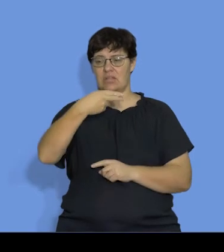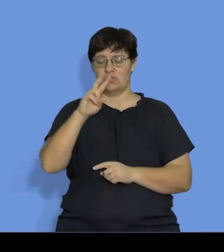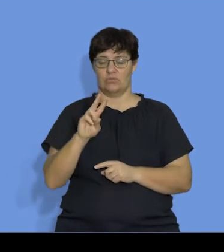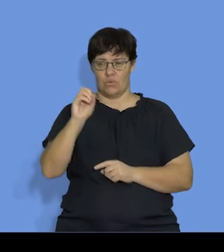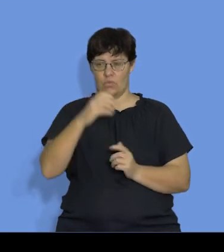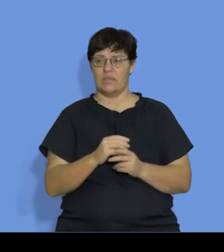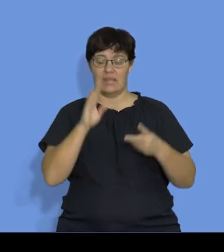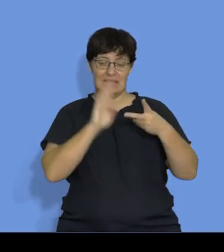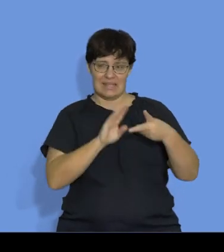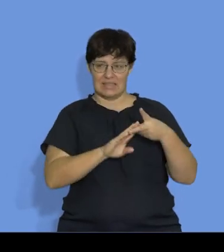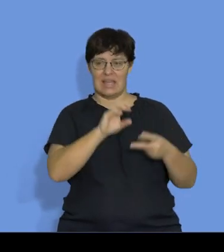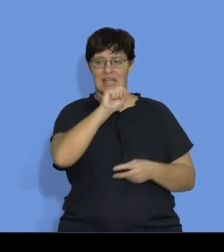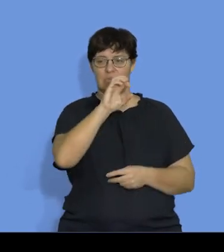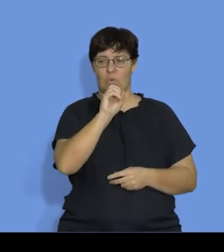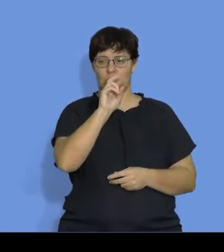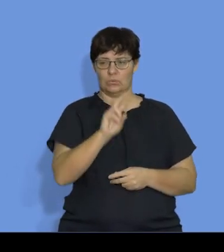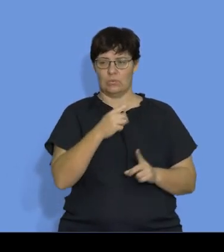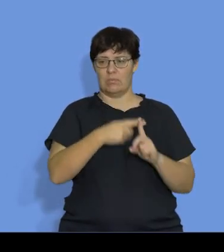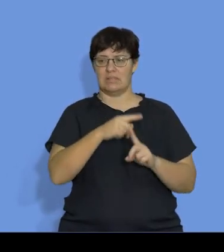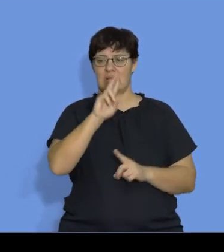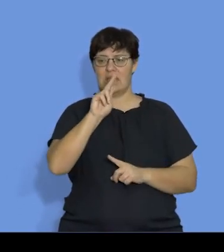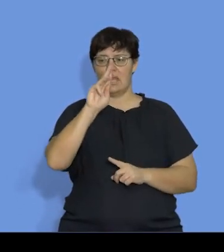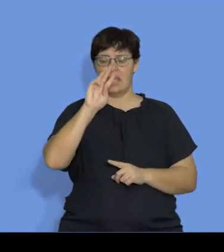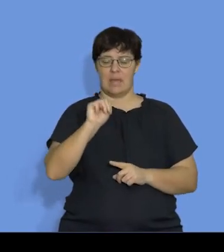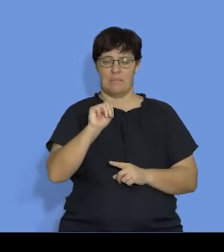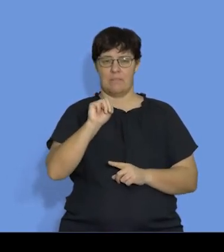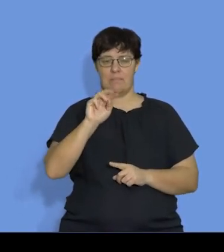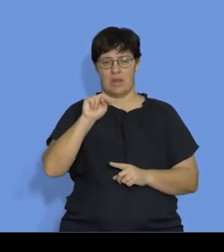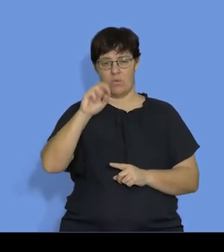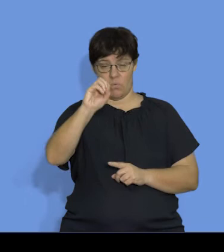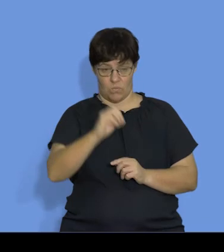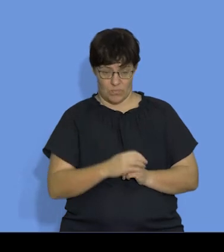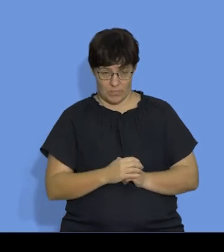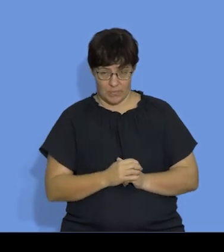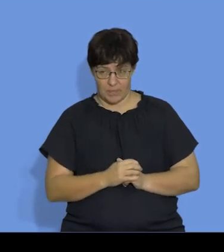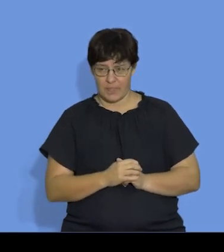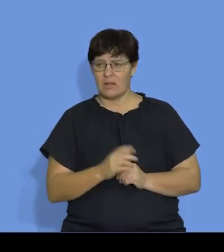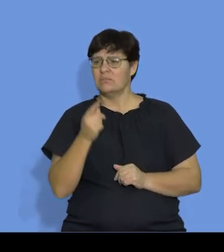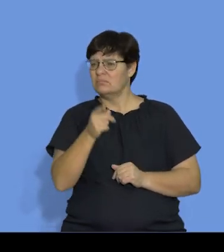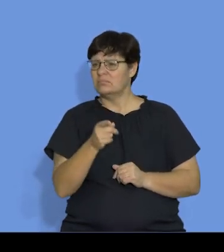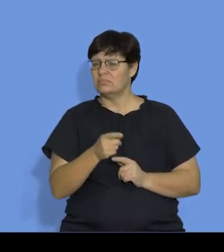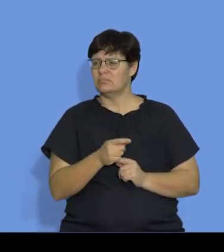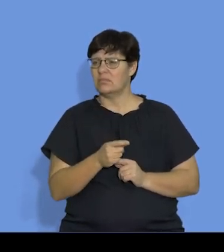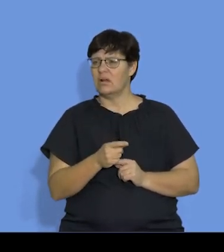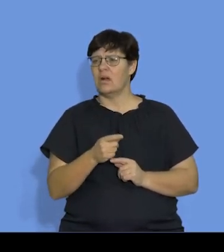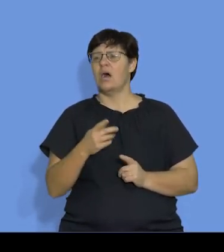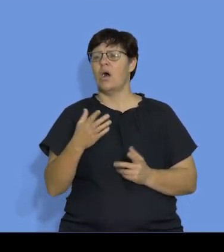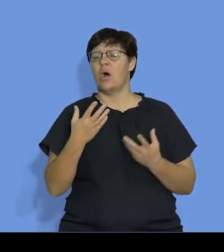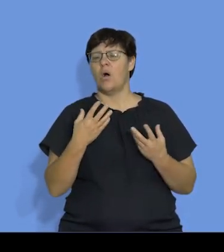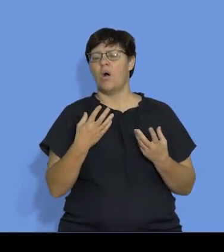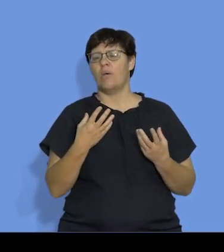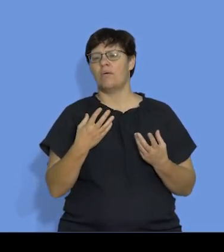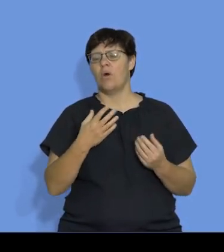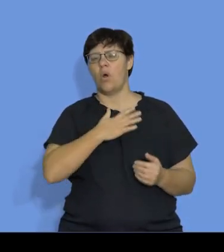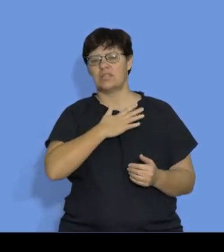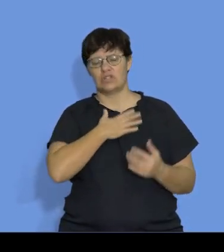with potassium permanganate, right? Now, it says here, what is the oxidation number? So